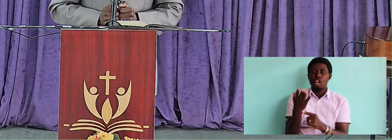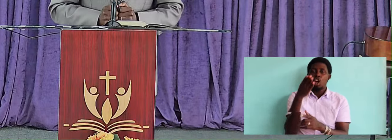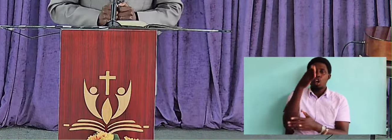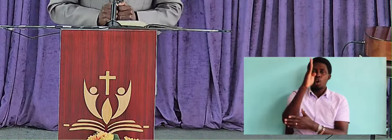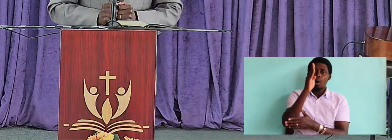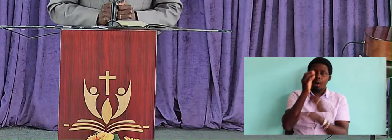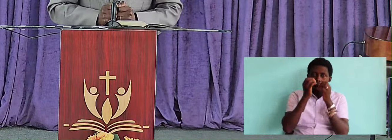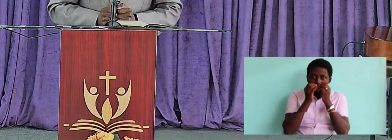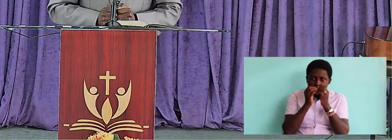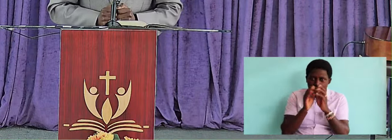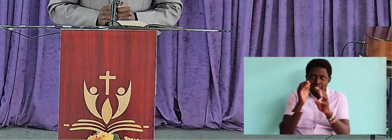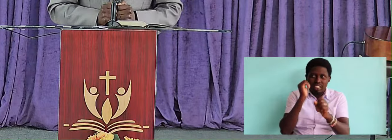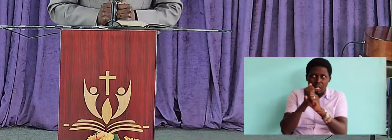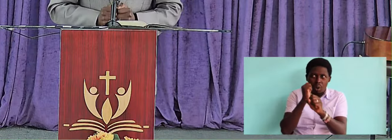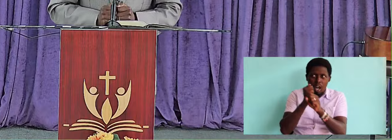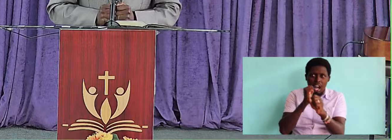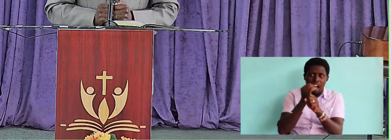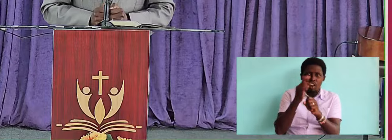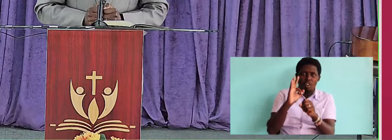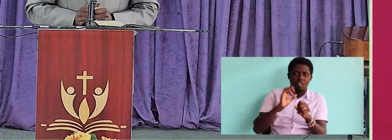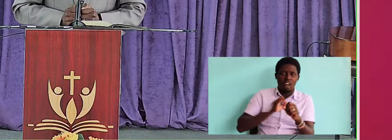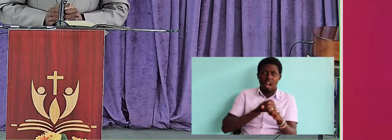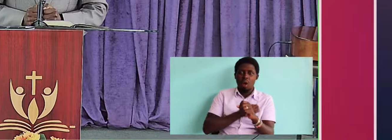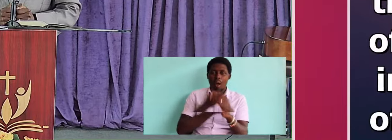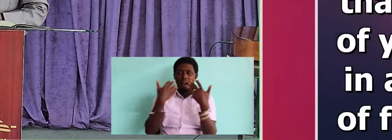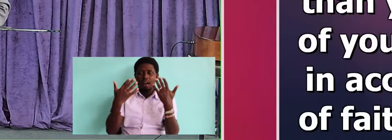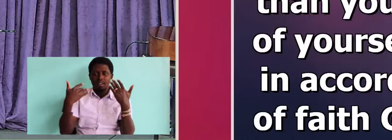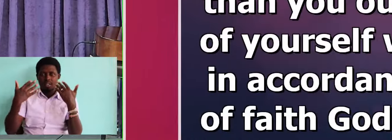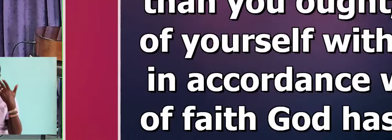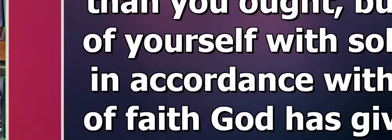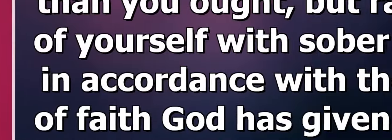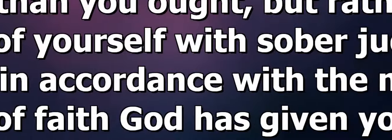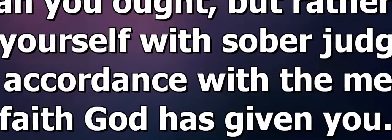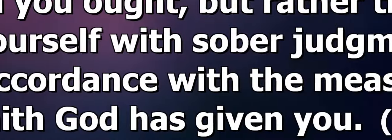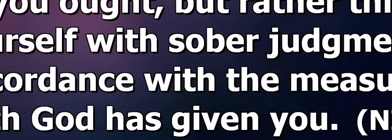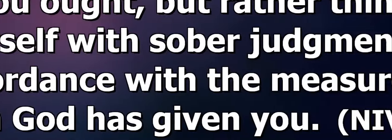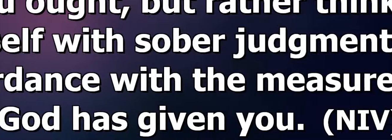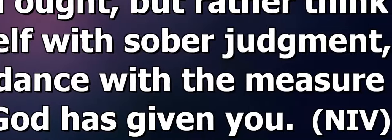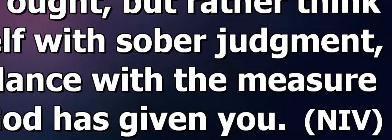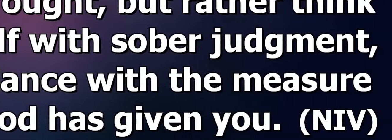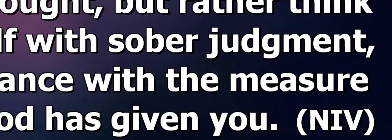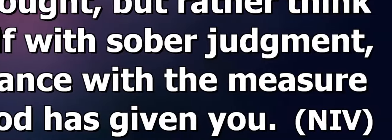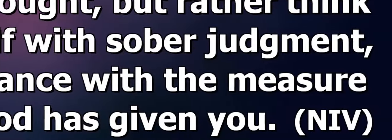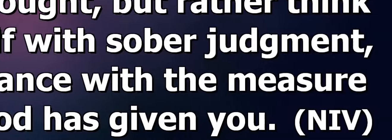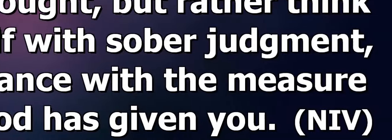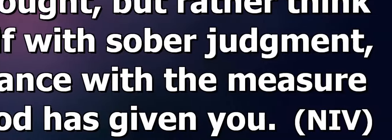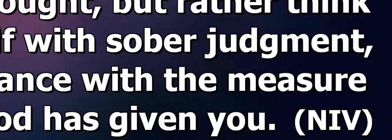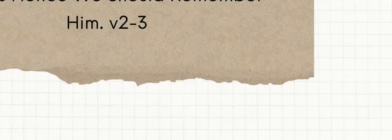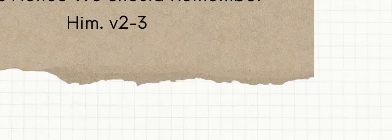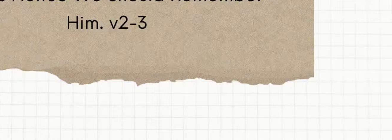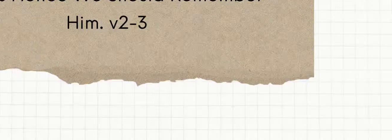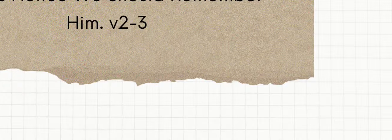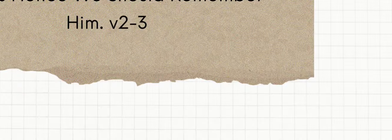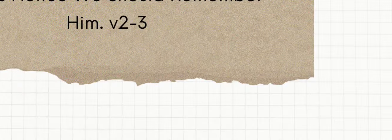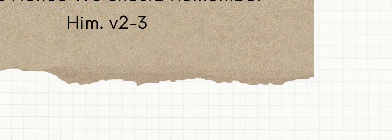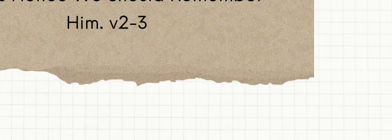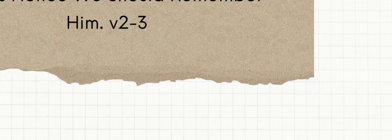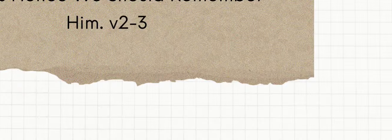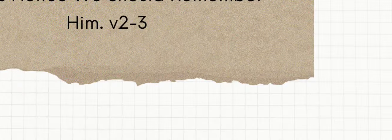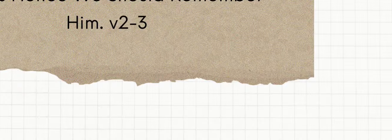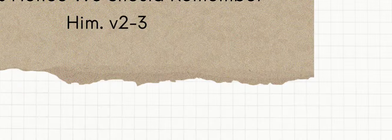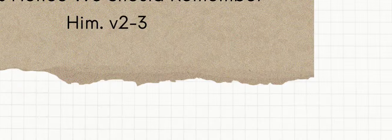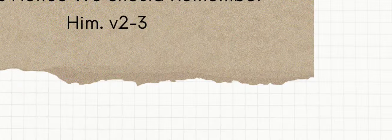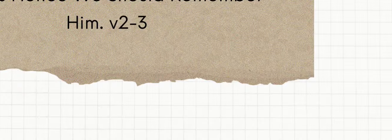blesses the work of our hands, hence we should remember him. We should not